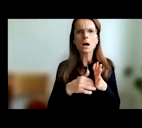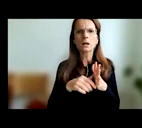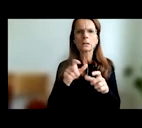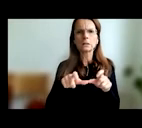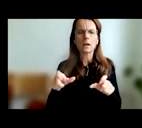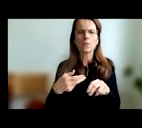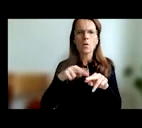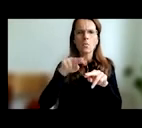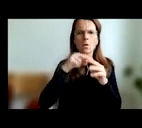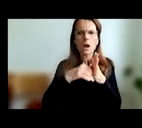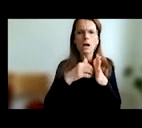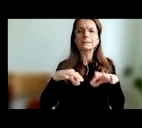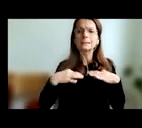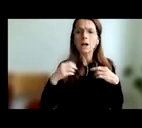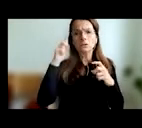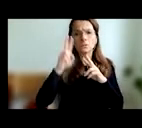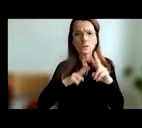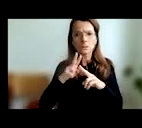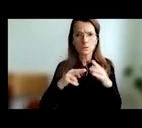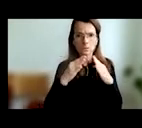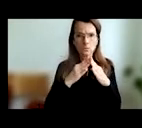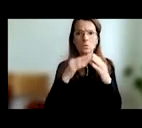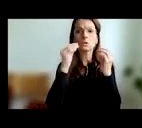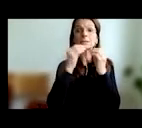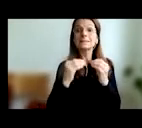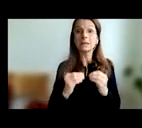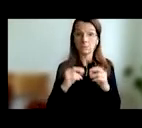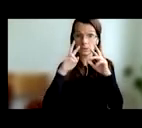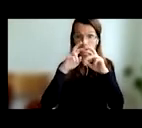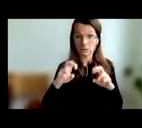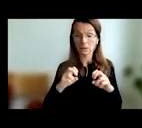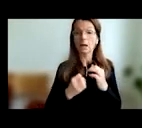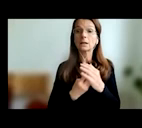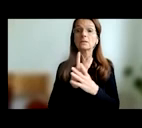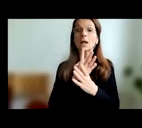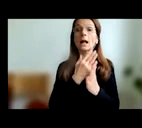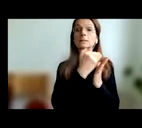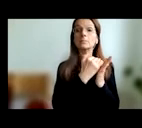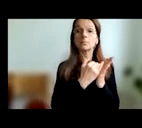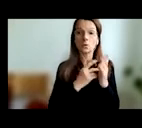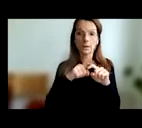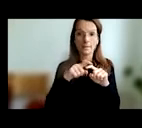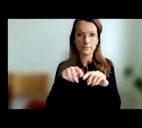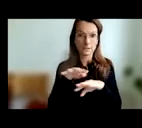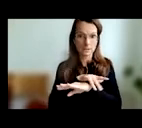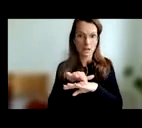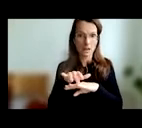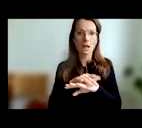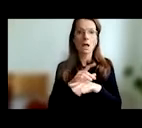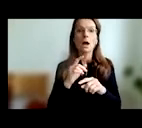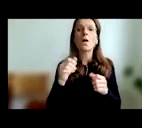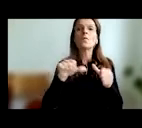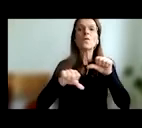senior officials, and so on. And demand for work during the pandemic, the shortage